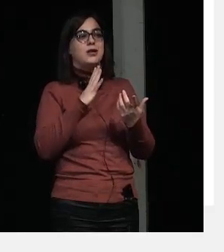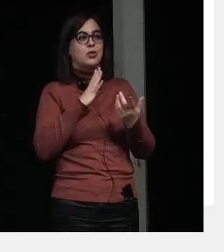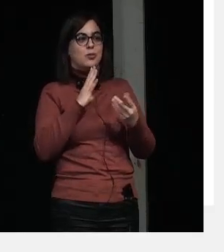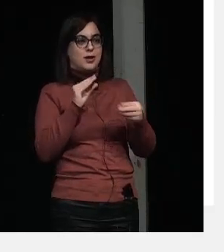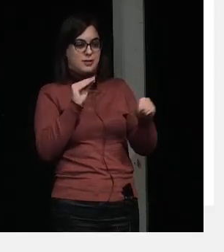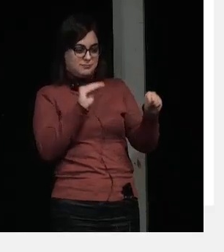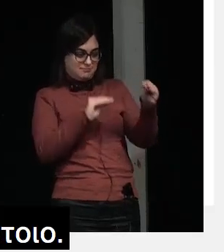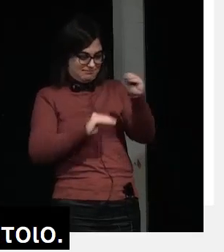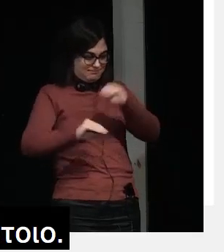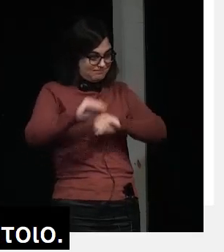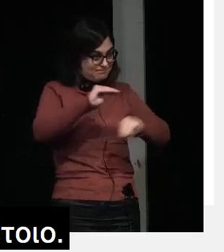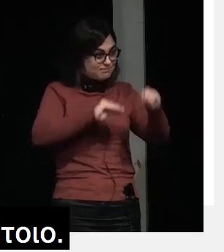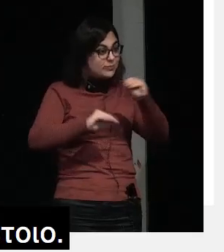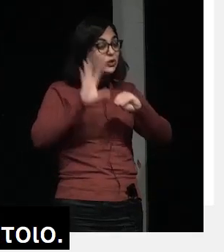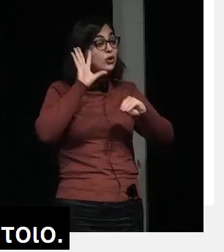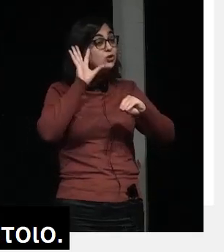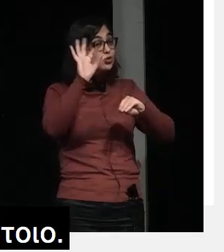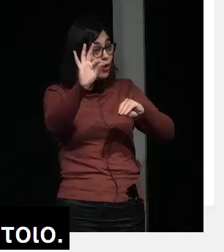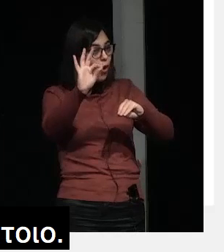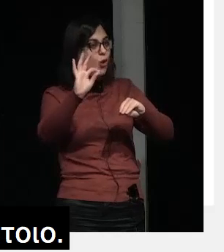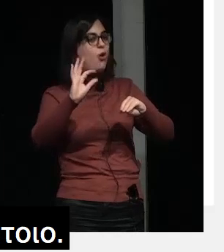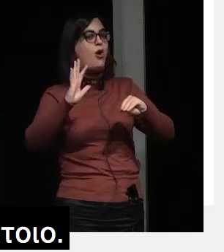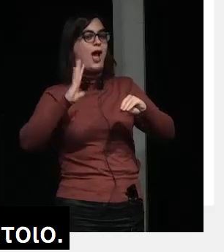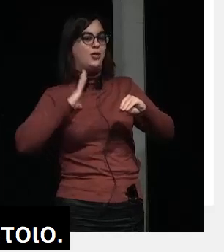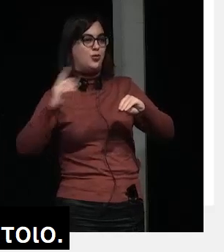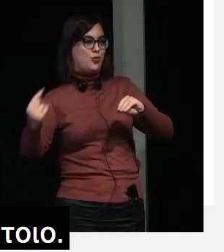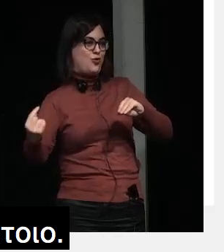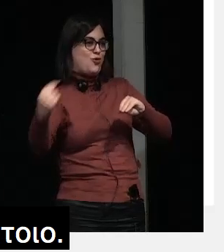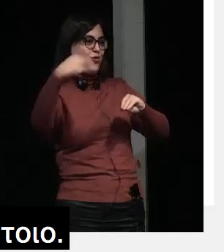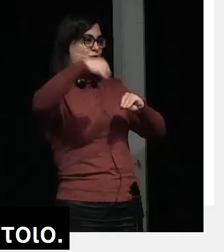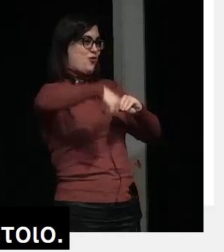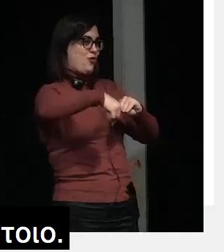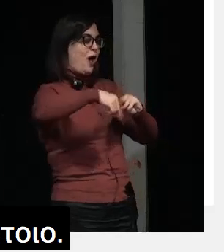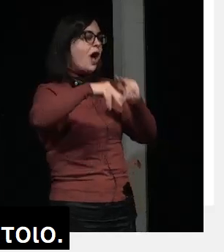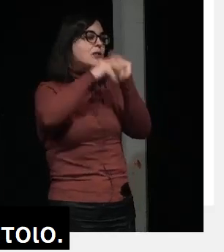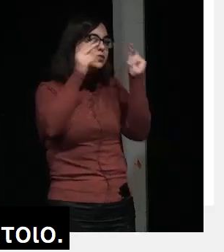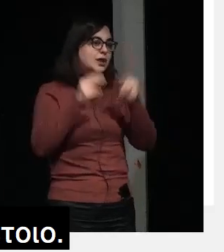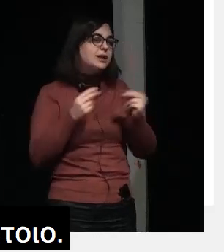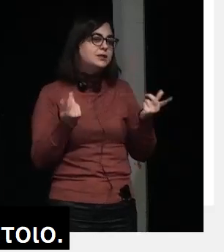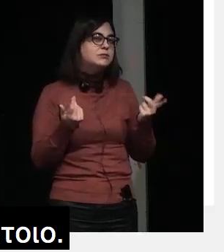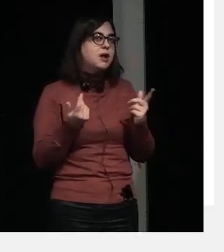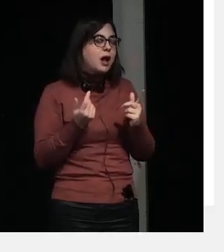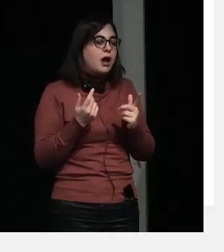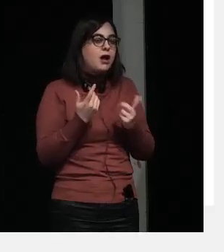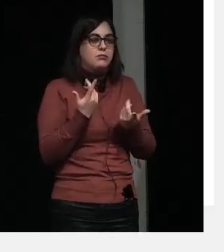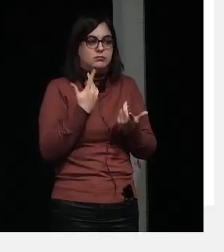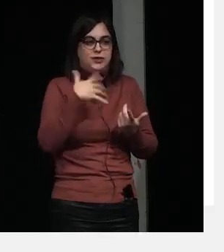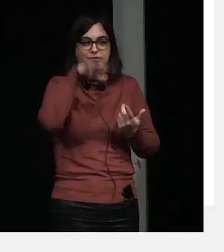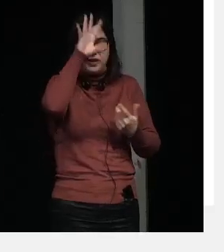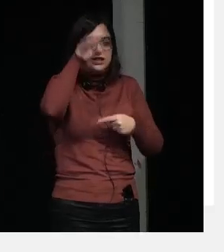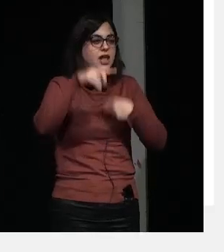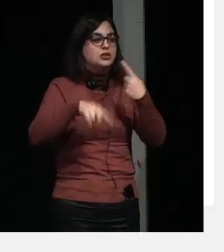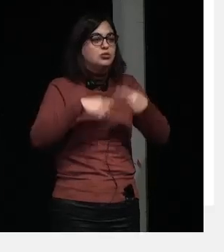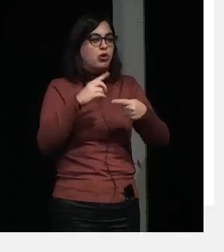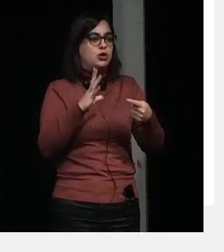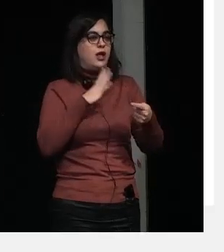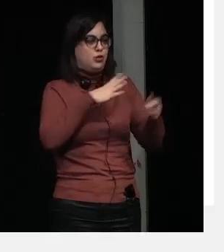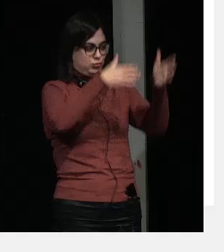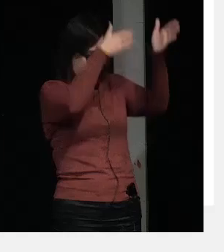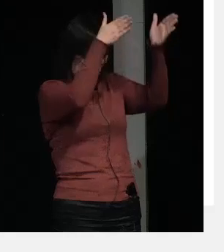for humans. We need to have always the human aspect in mind when we make something like that. Sometimes we tend to lose